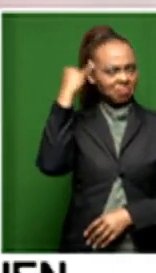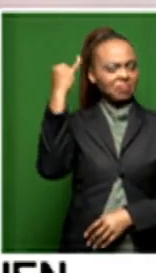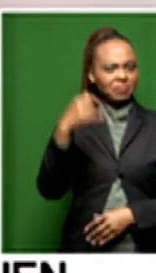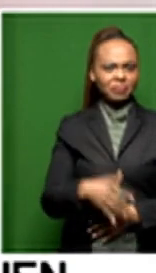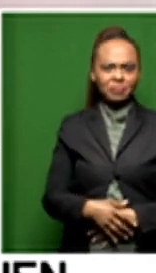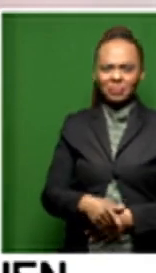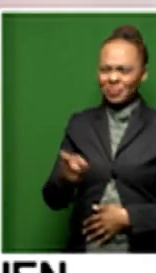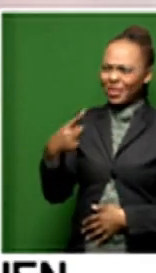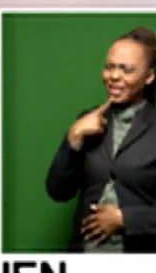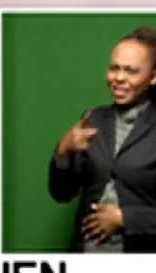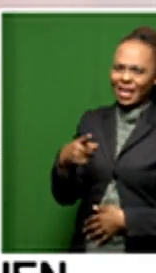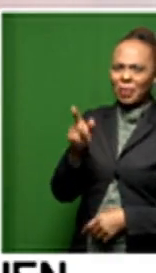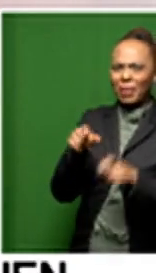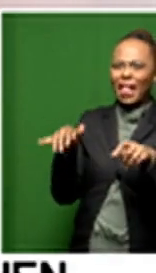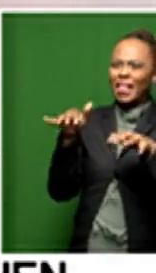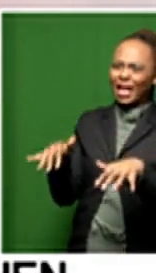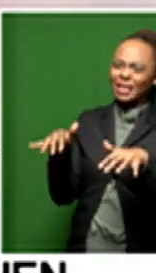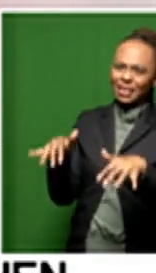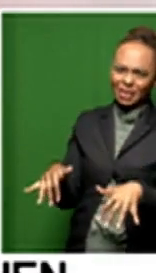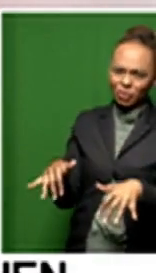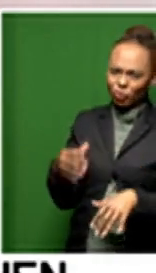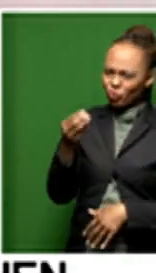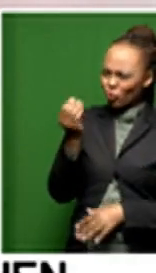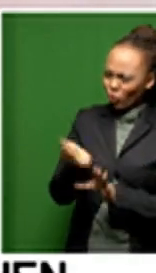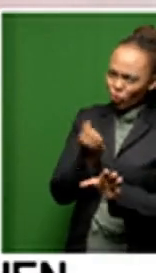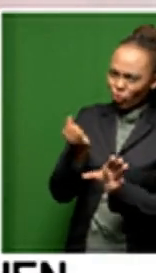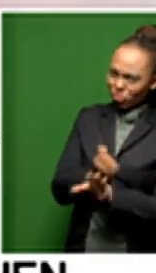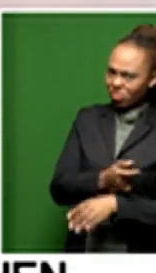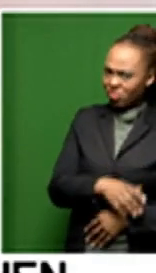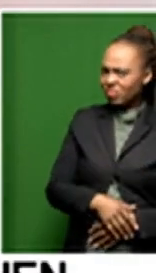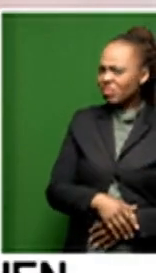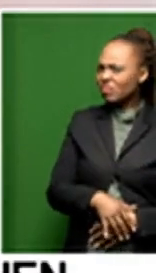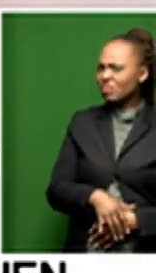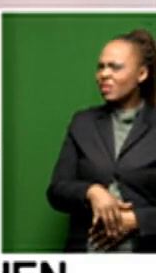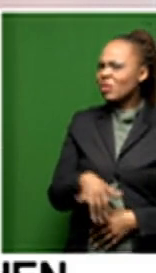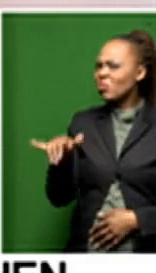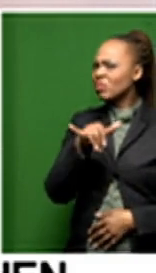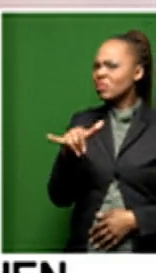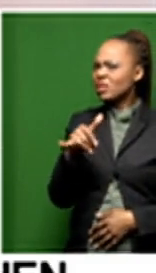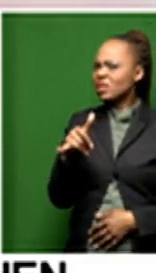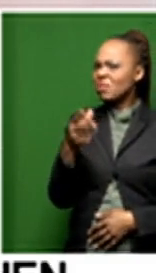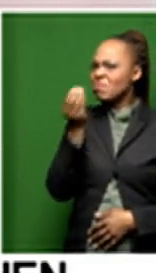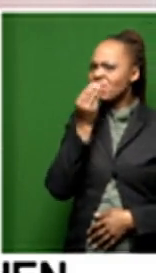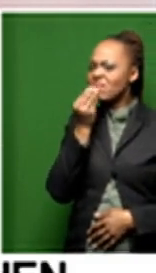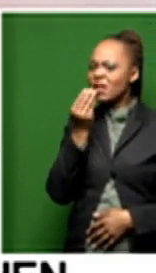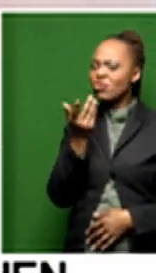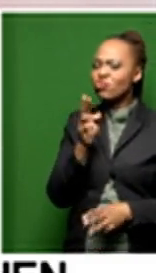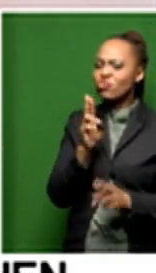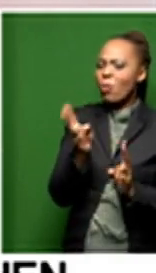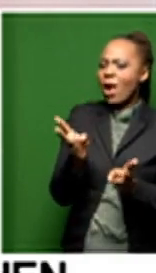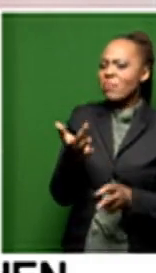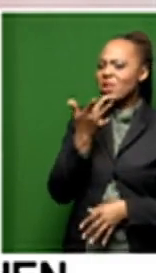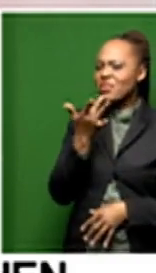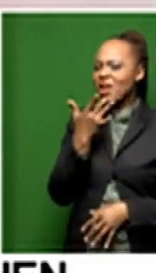say those who are lazy to cook, generally what does that mean? I mean, what kind of meals do they normally cook or prefer to cook for them